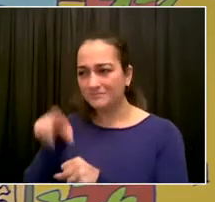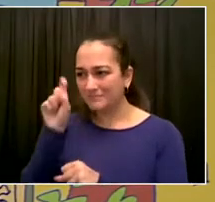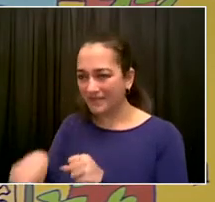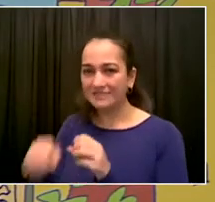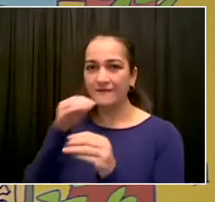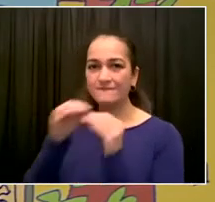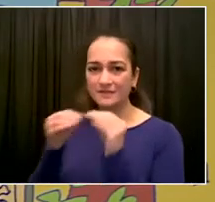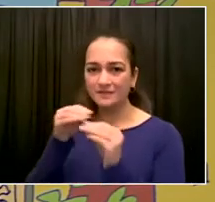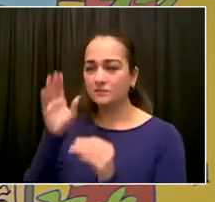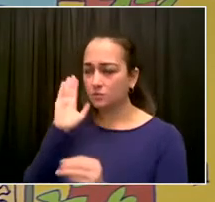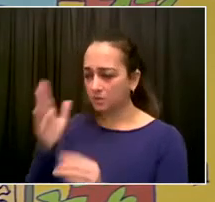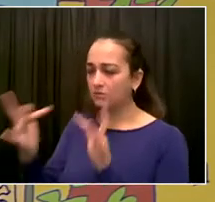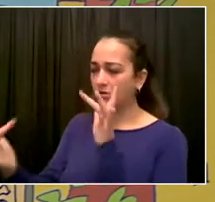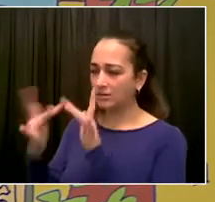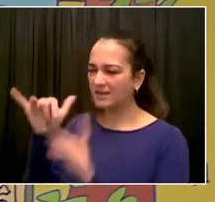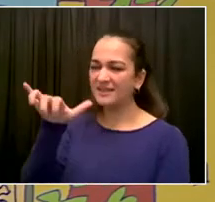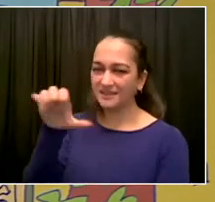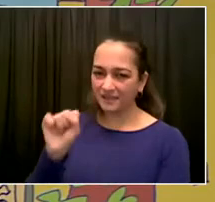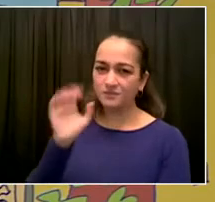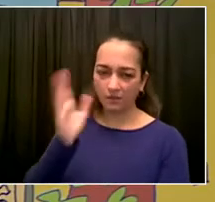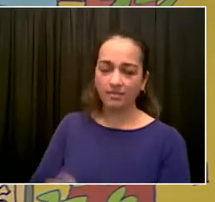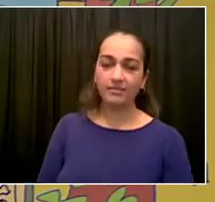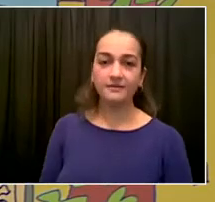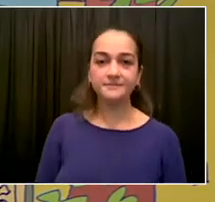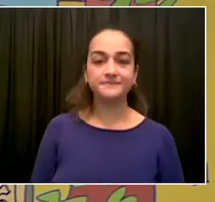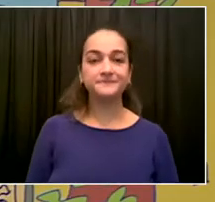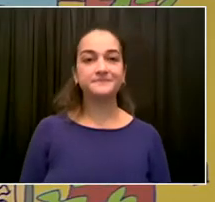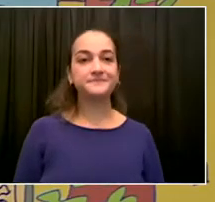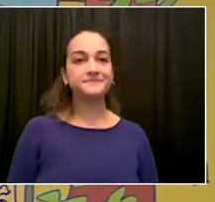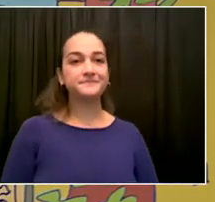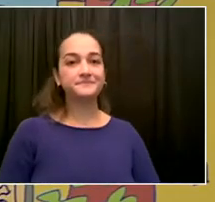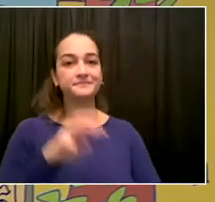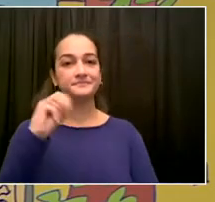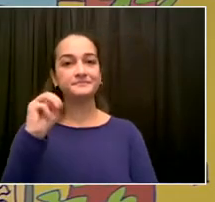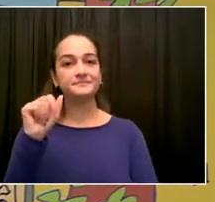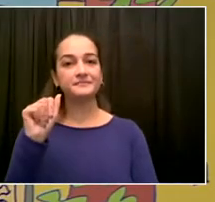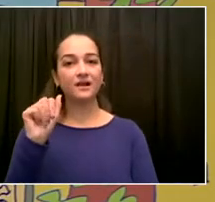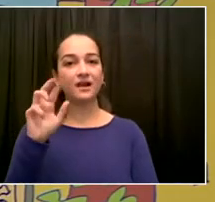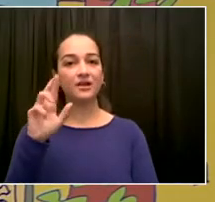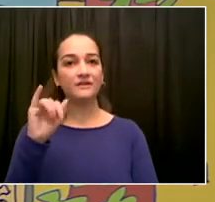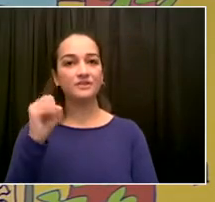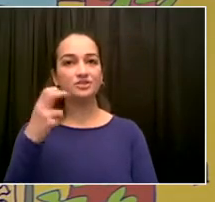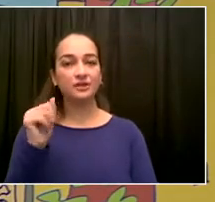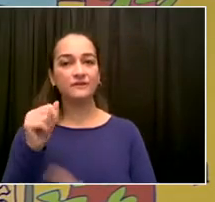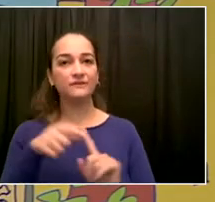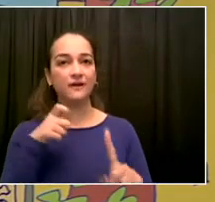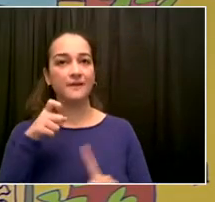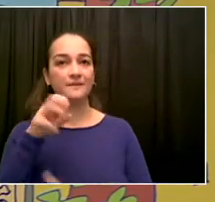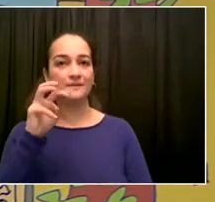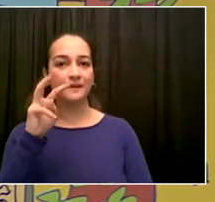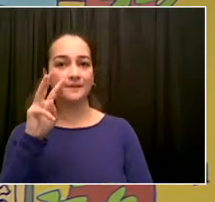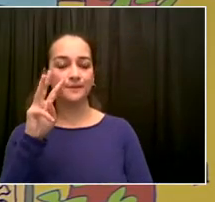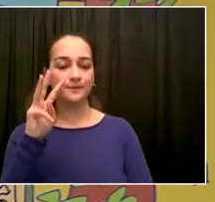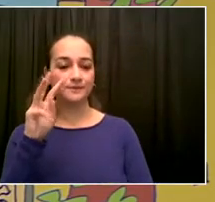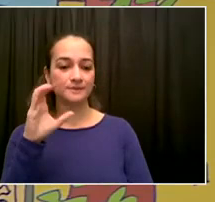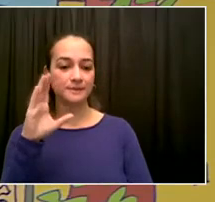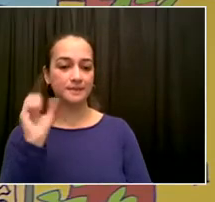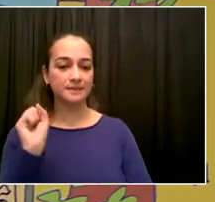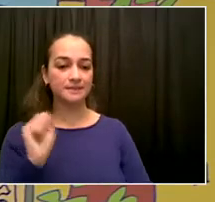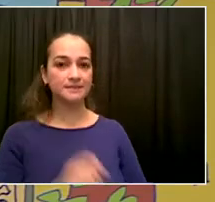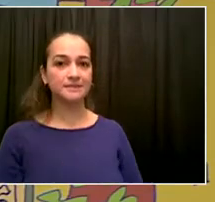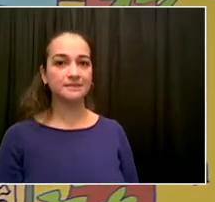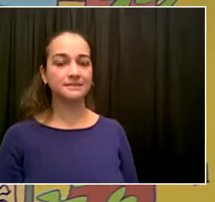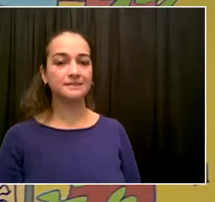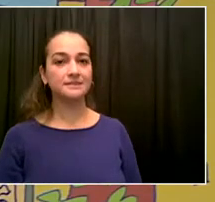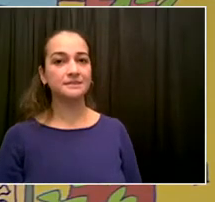WCBS. Good morning, Mr. Mayor. How are you doing today? I'm doing well, Marcia. How are you? I'm okay. I'd